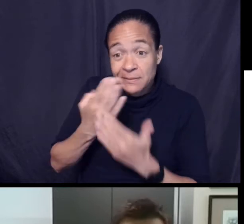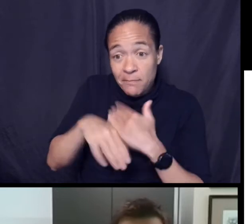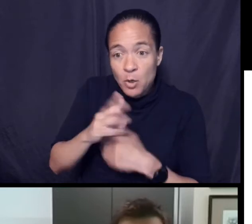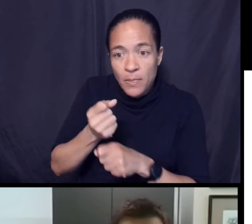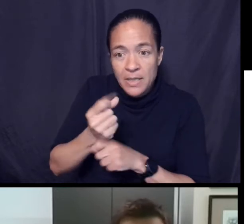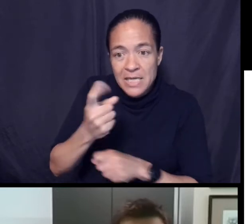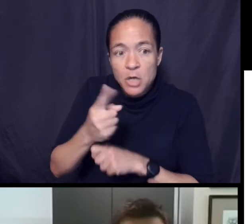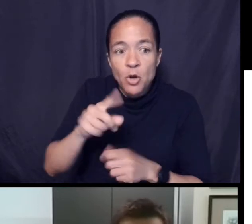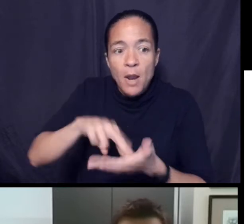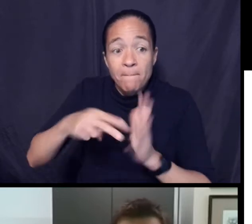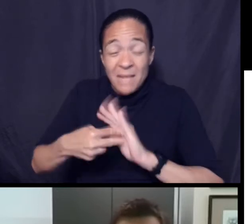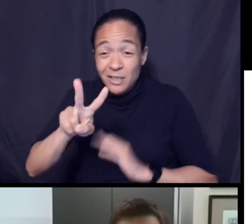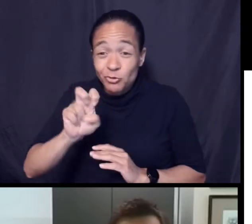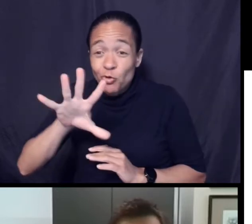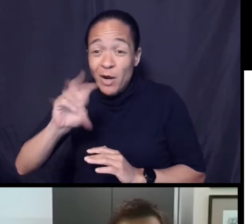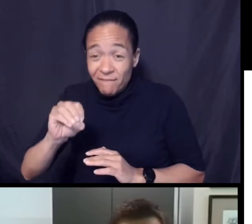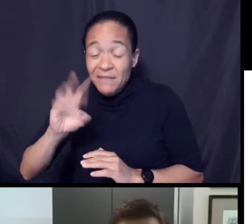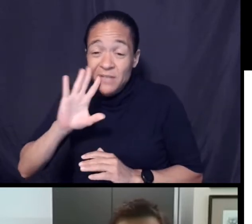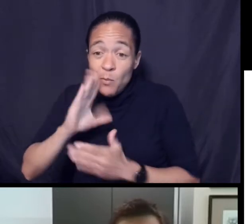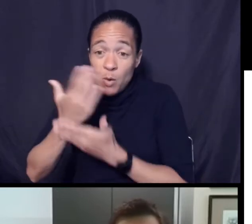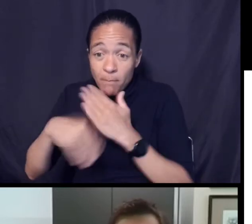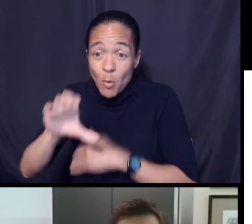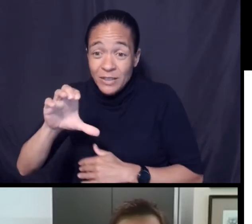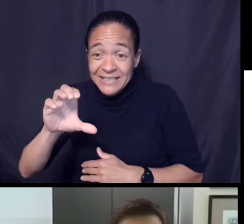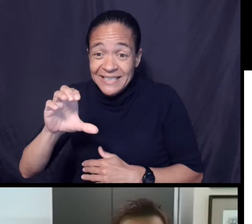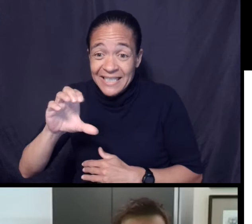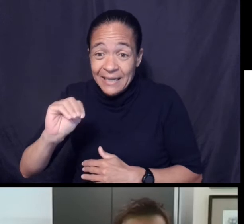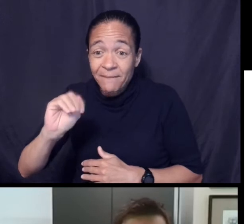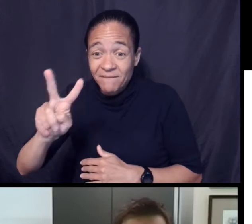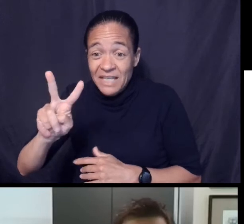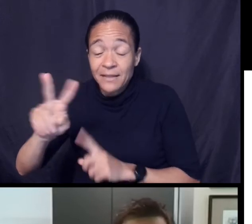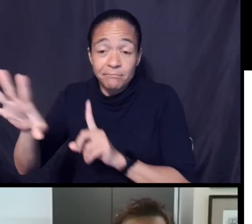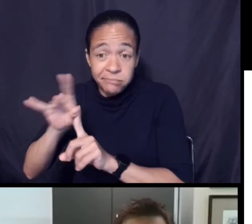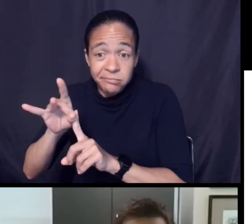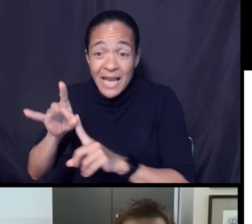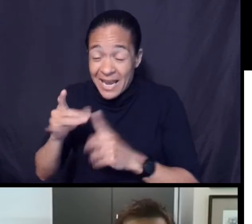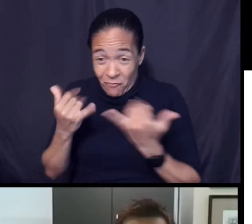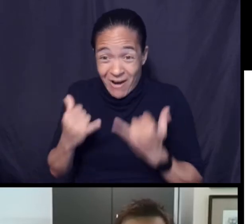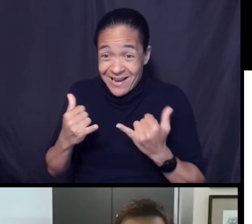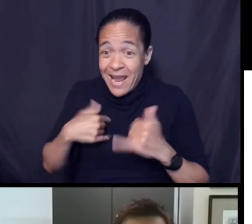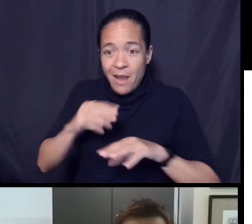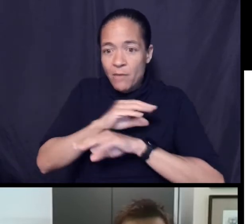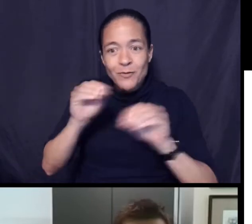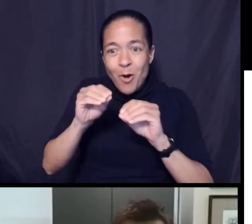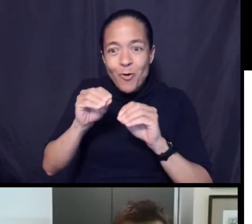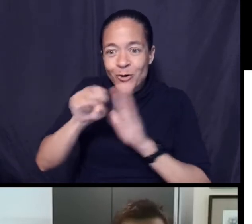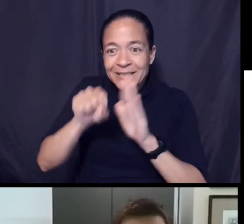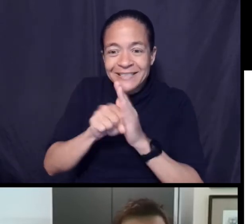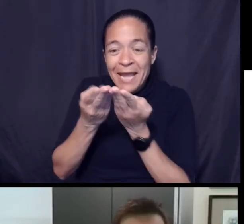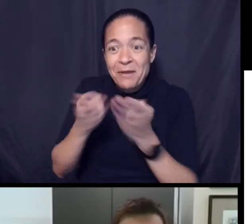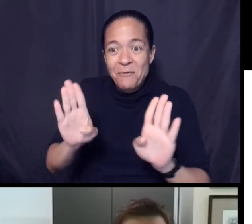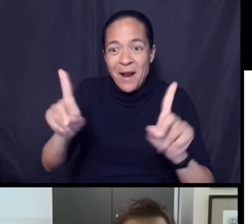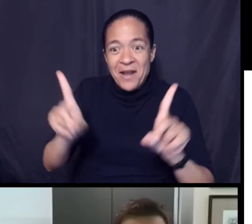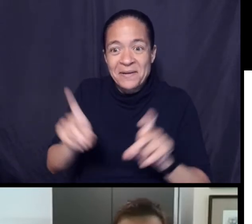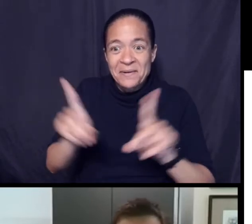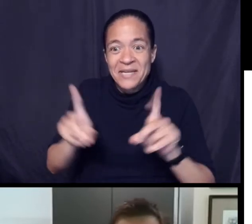children born with congenital CMV. And currently there is no statewide method of testing for what we know to be the most